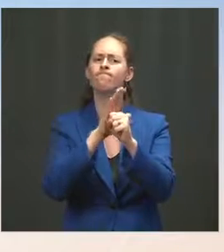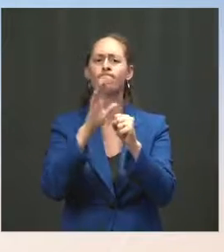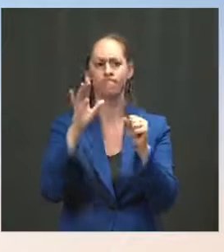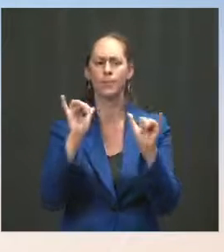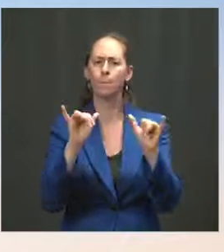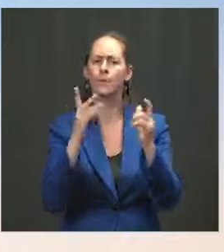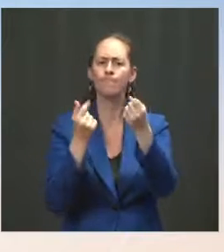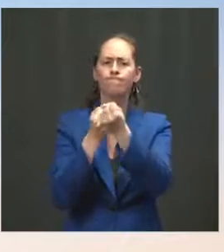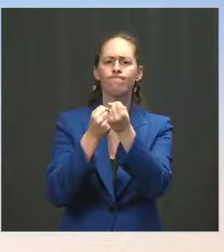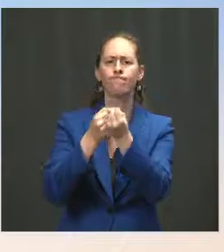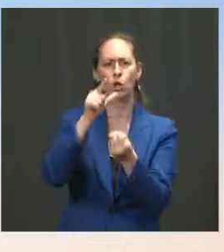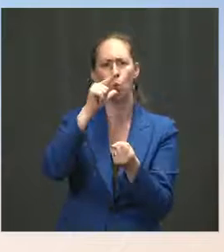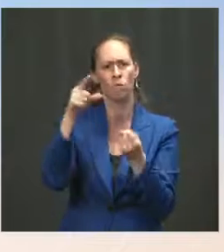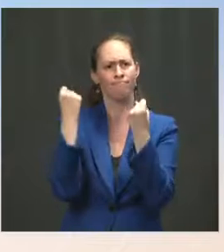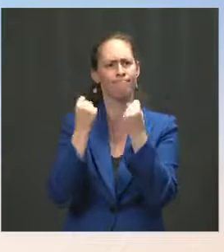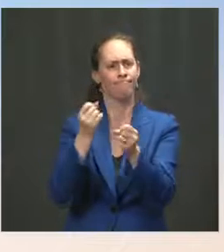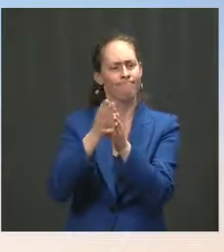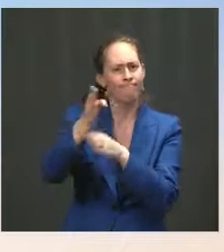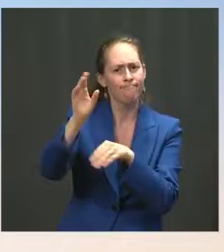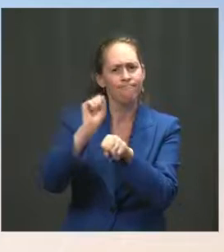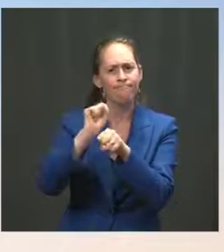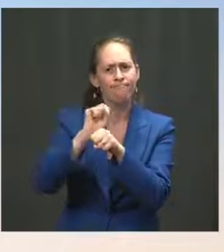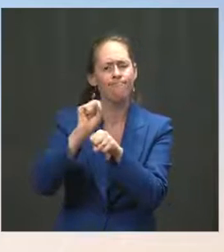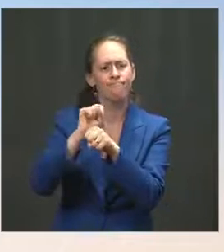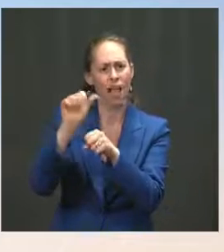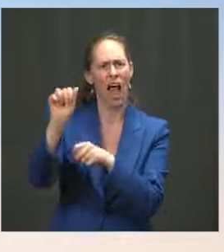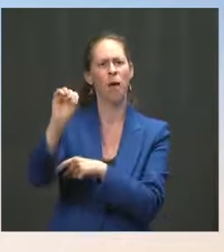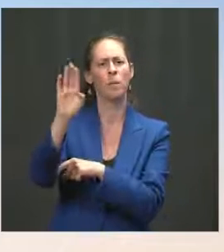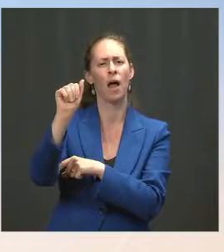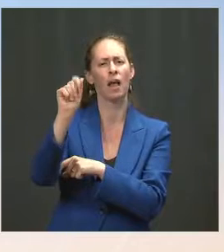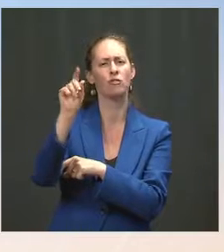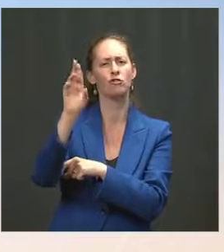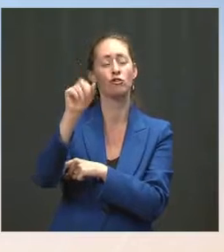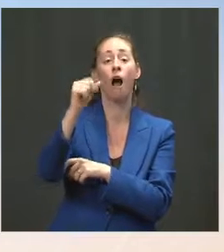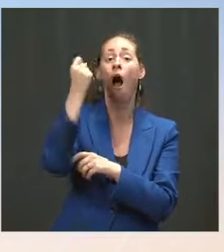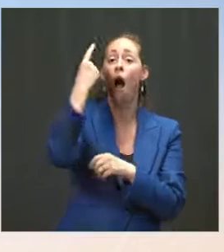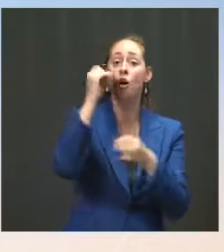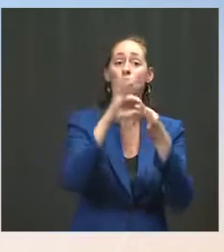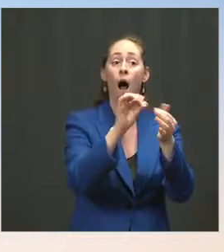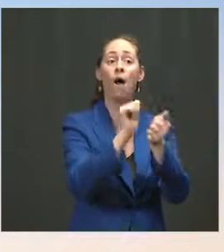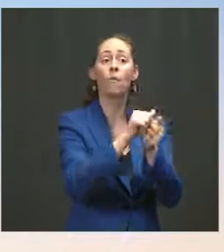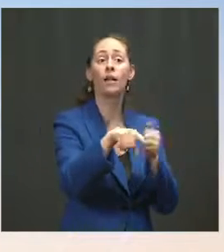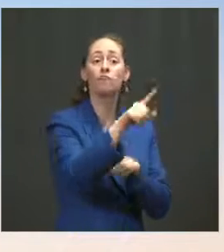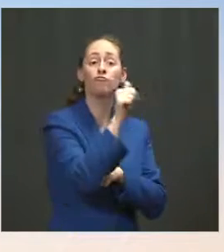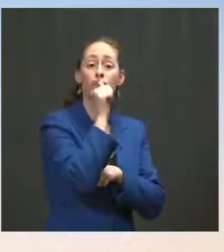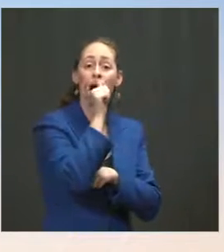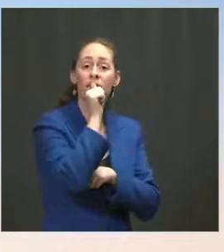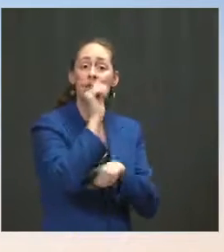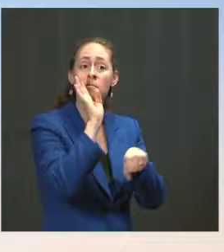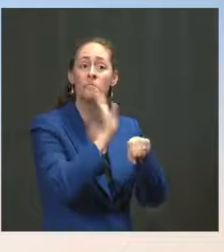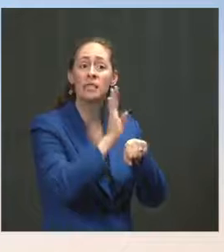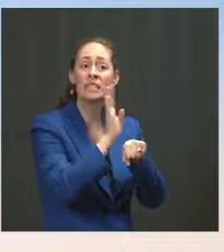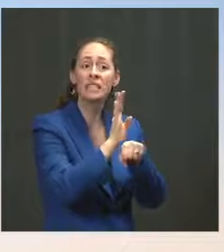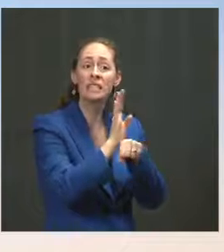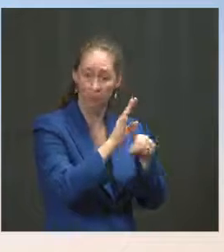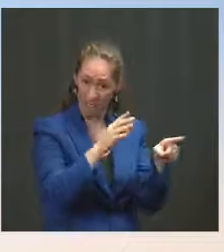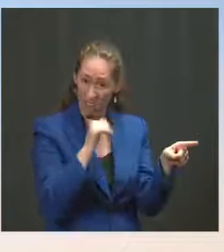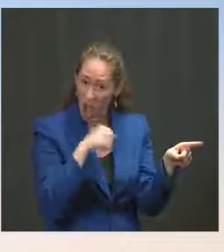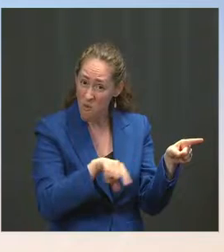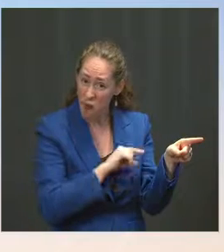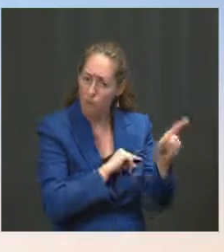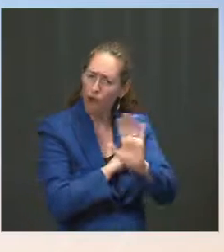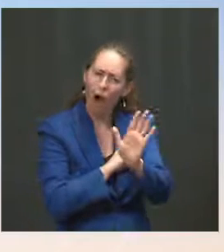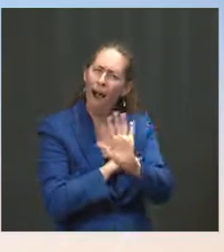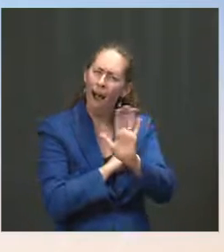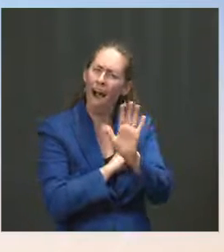but also that individuals who are in the private sector, that does not mean that they're unqualified. These are qualified nominees who can be